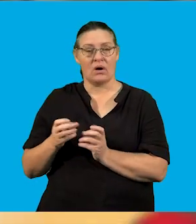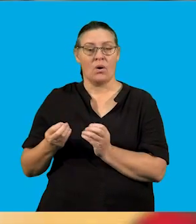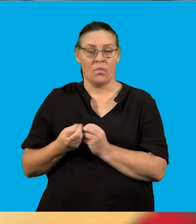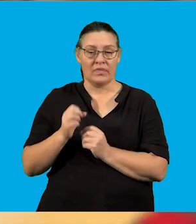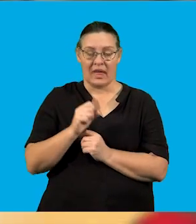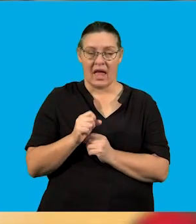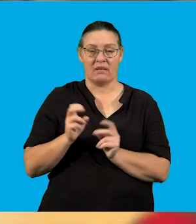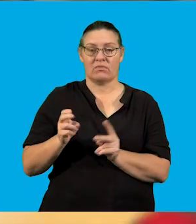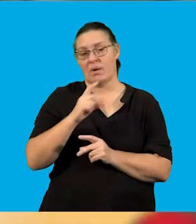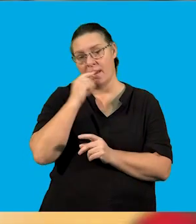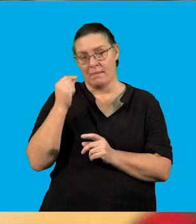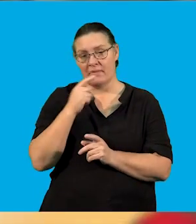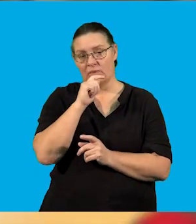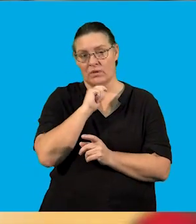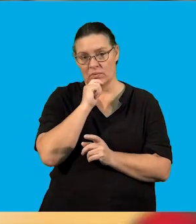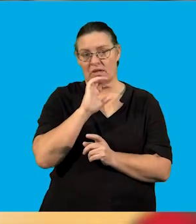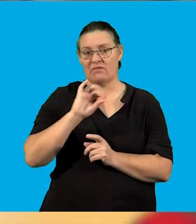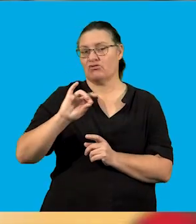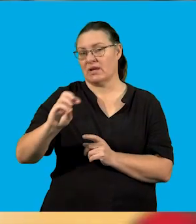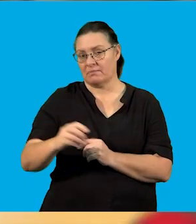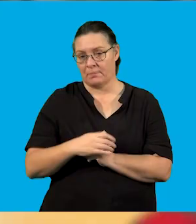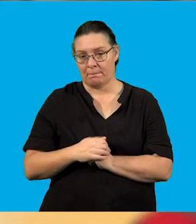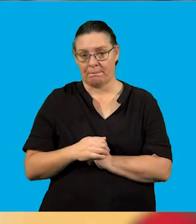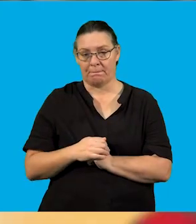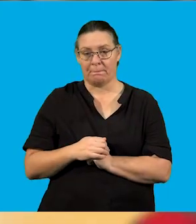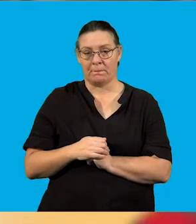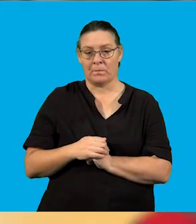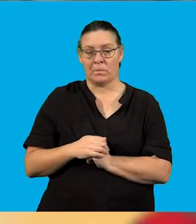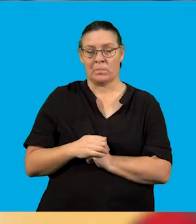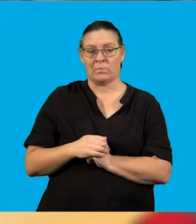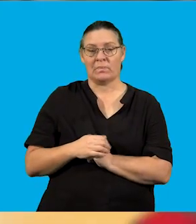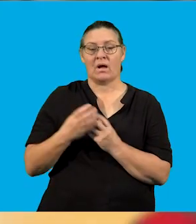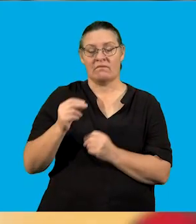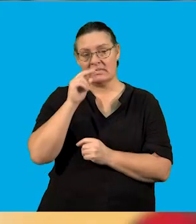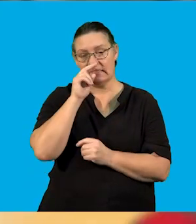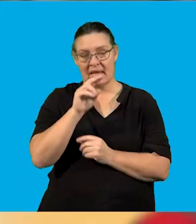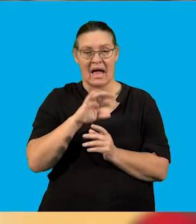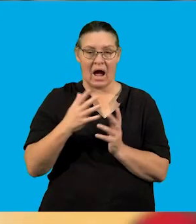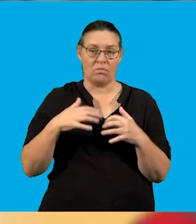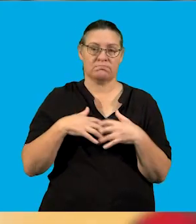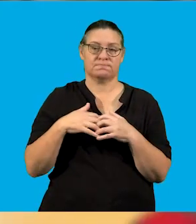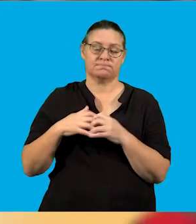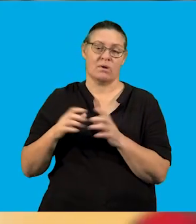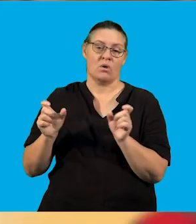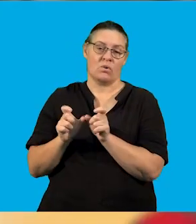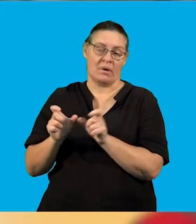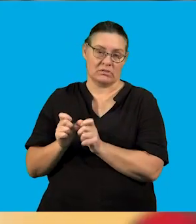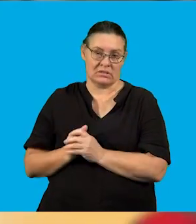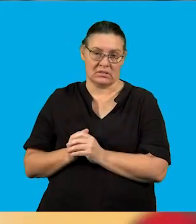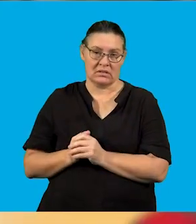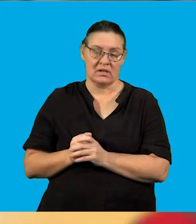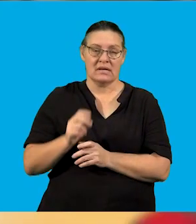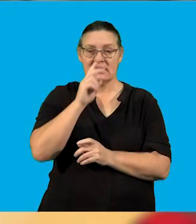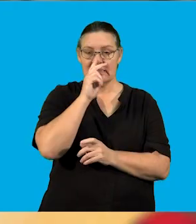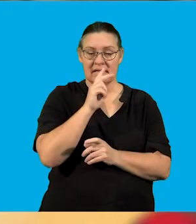compounds with their common names that we normally use on a daily basis. So we have seen how to name the compounds.